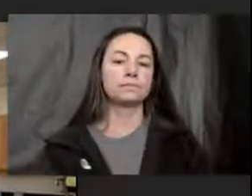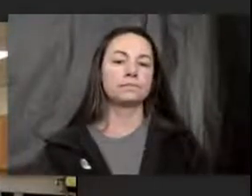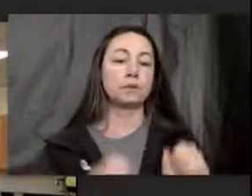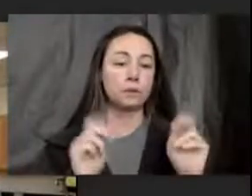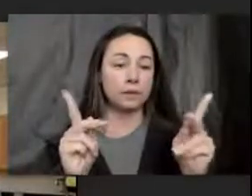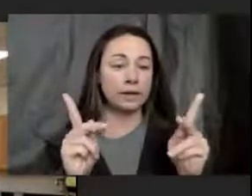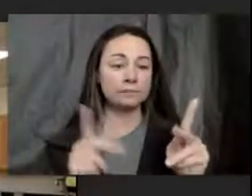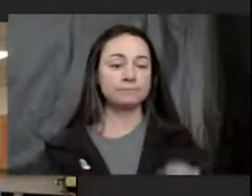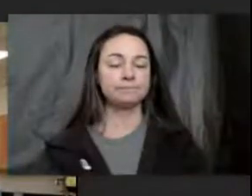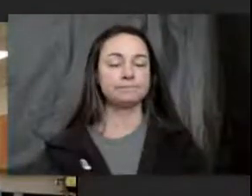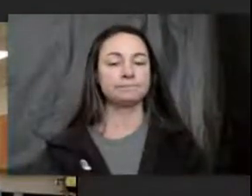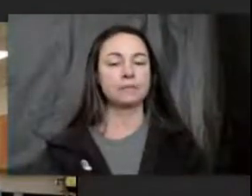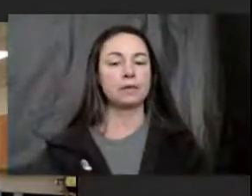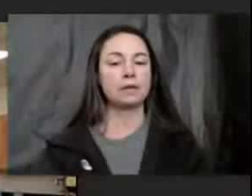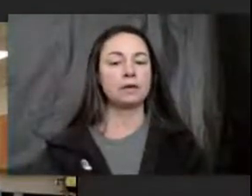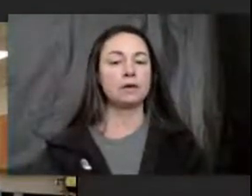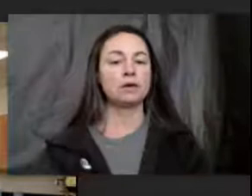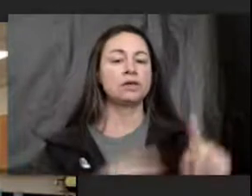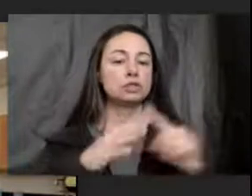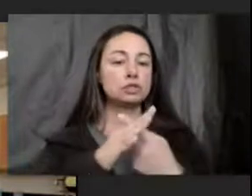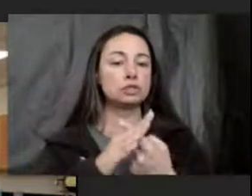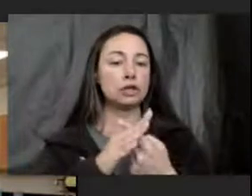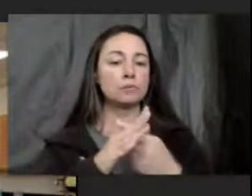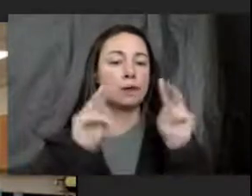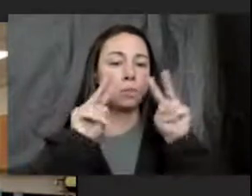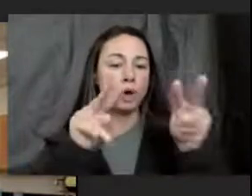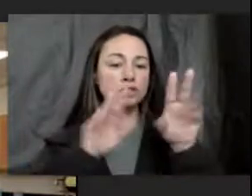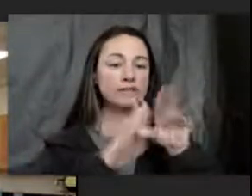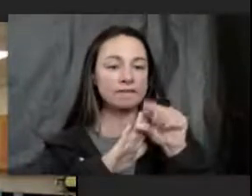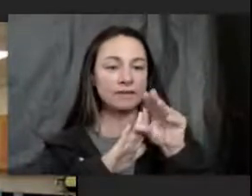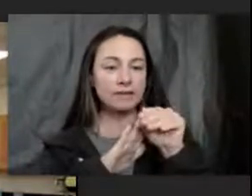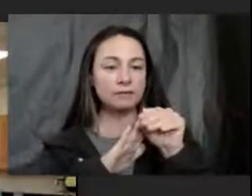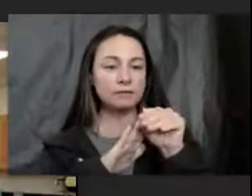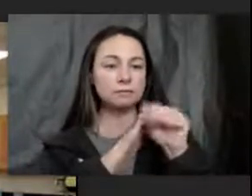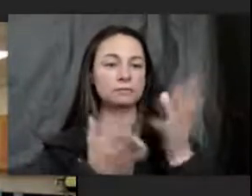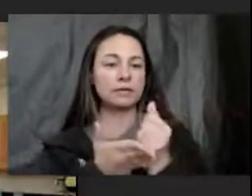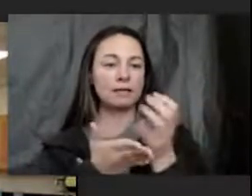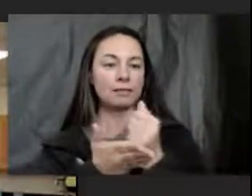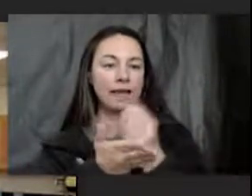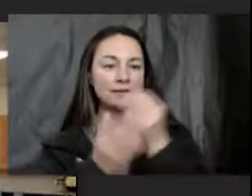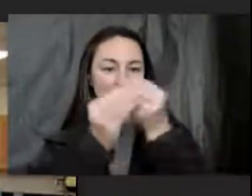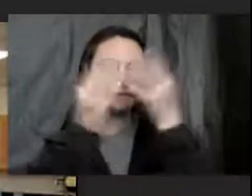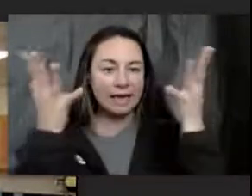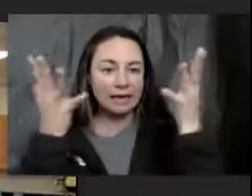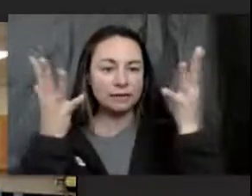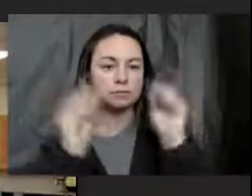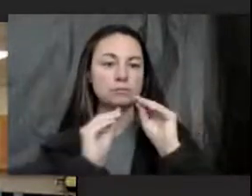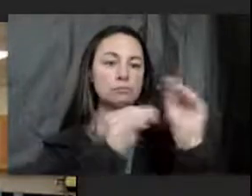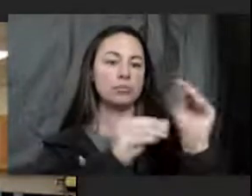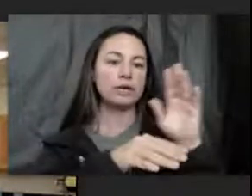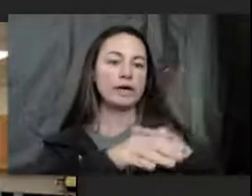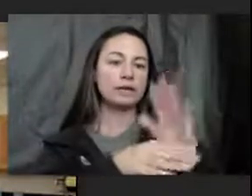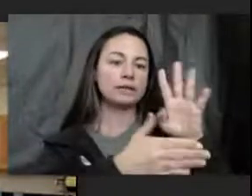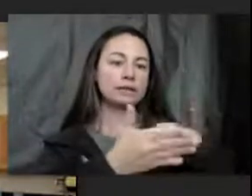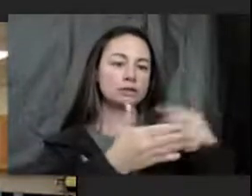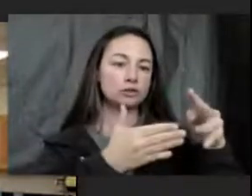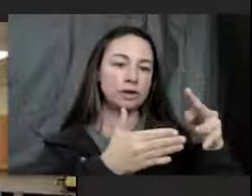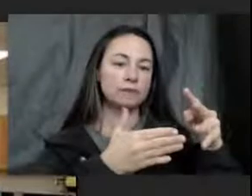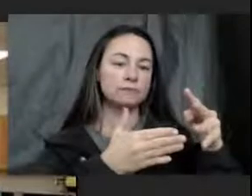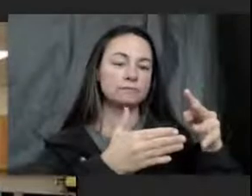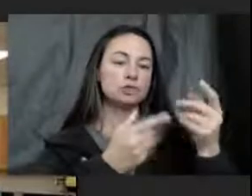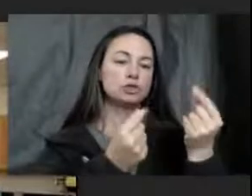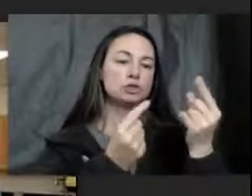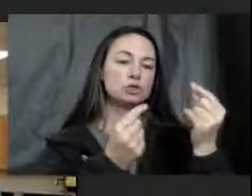Okay? So start by watching the video. Write your data down in the data tables on the lab sheet. Do the math